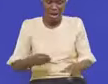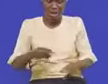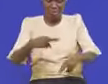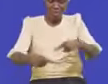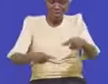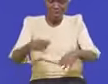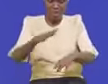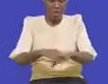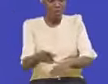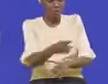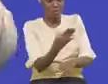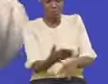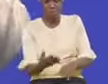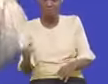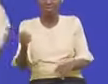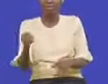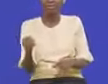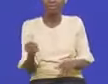Anɔ mimli le piniwo dzi.